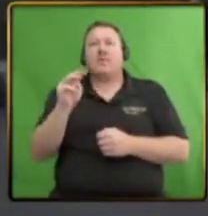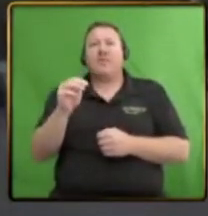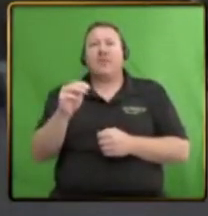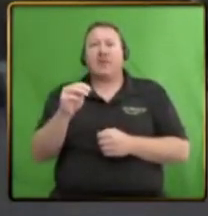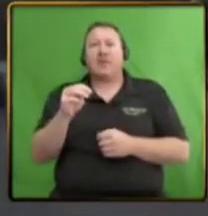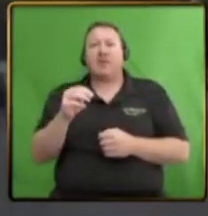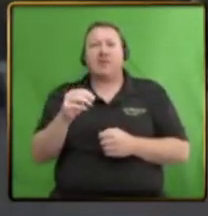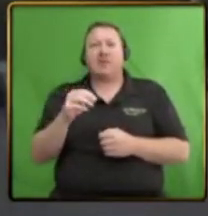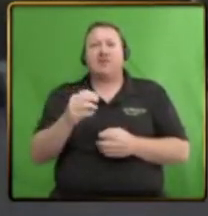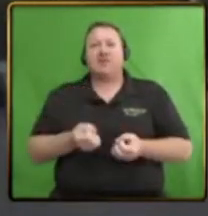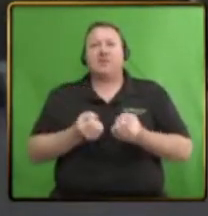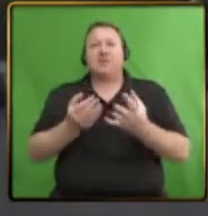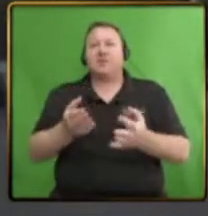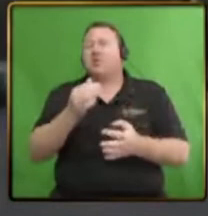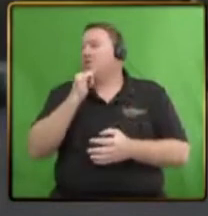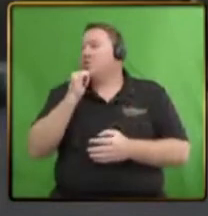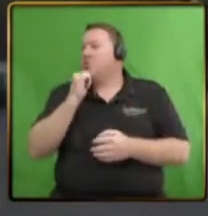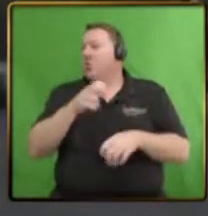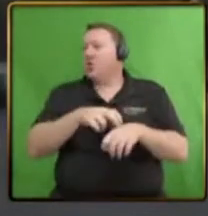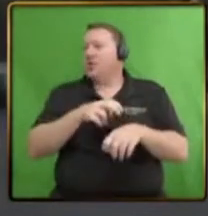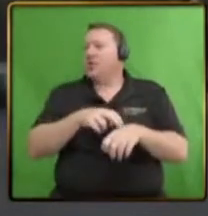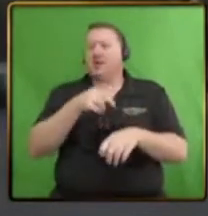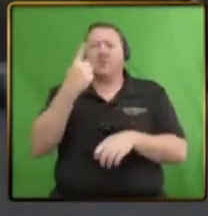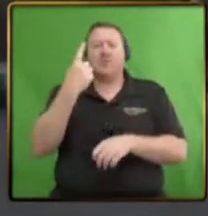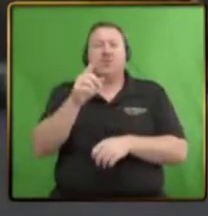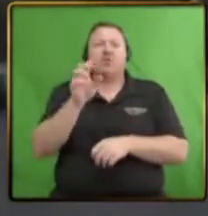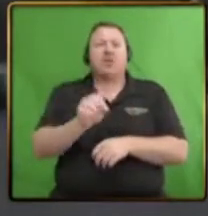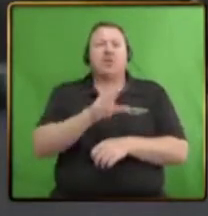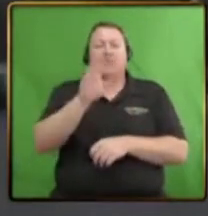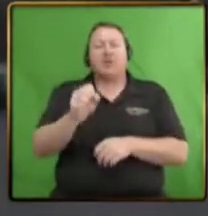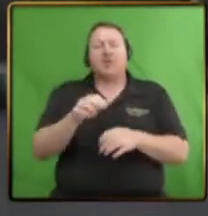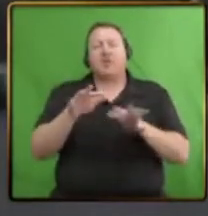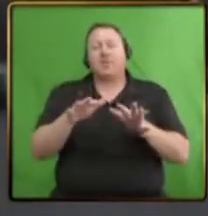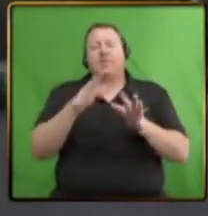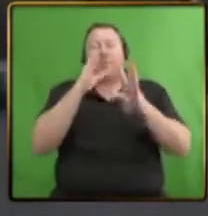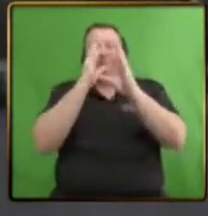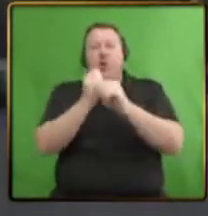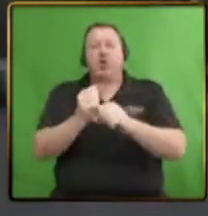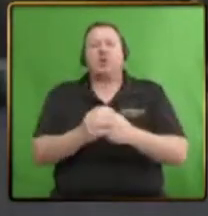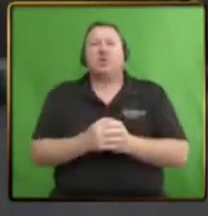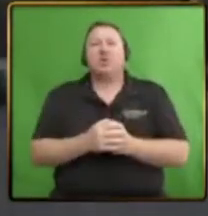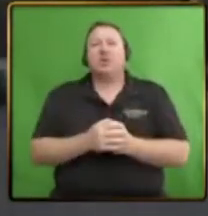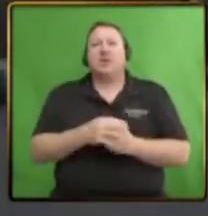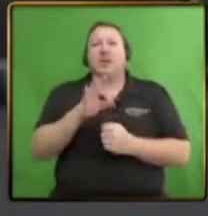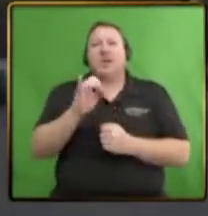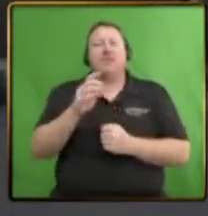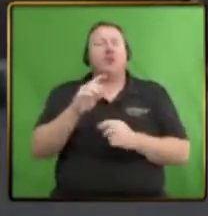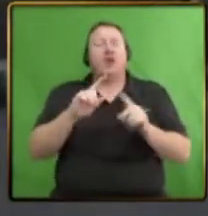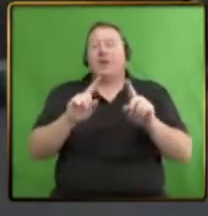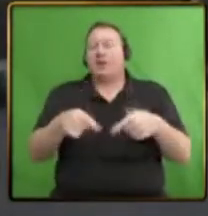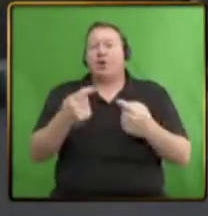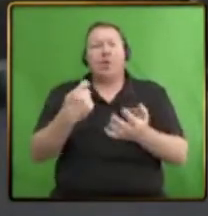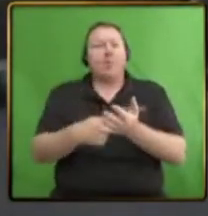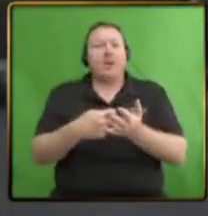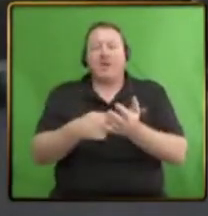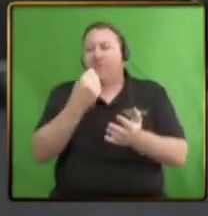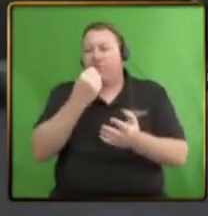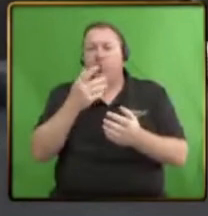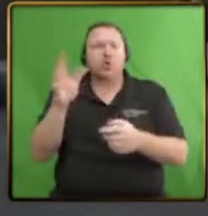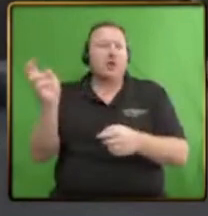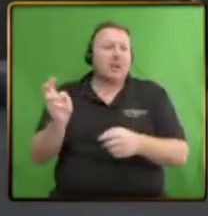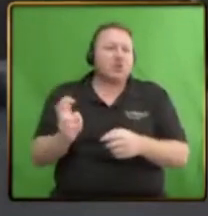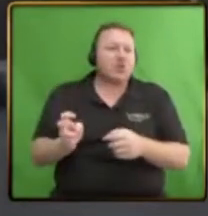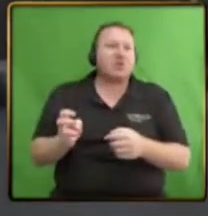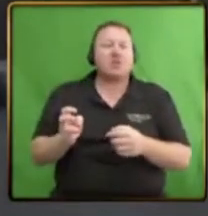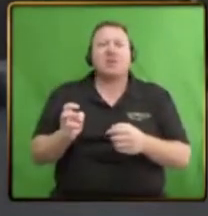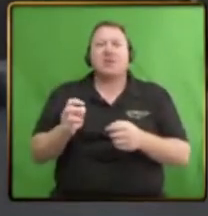does not speak to the core needs of South Africans who daily cannot afford to buy food, pay for electricity, pay